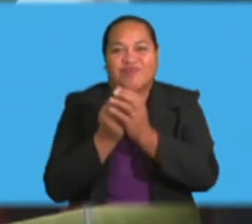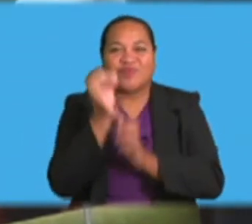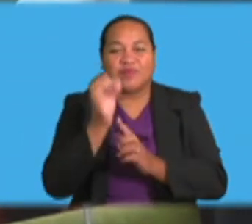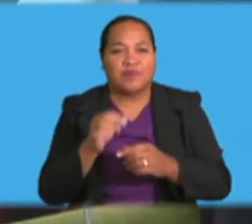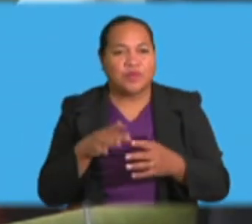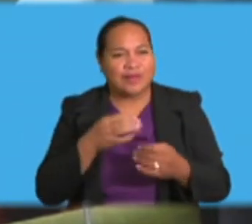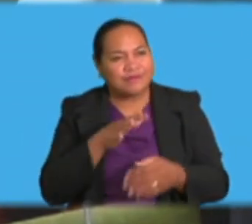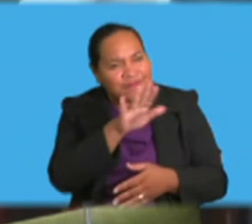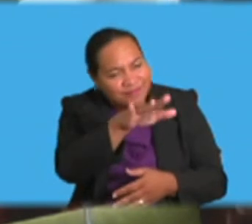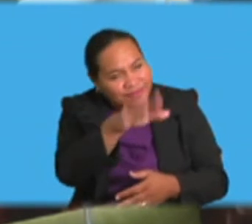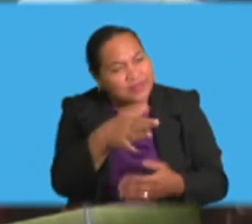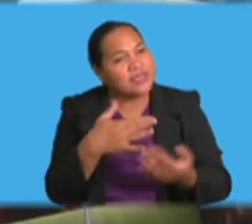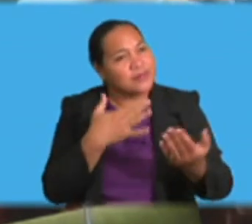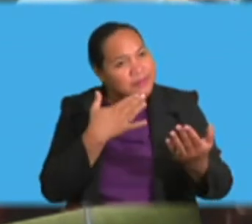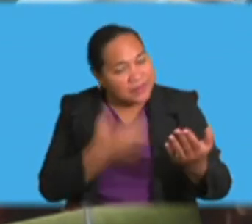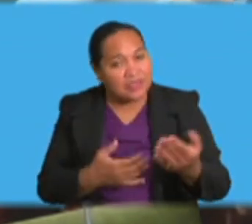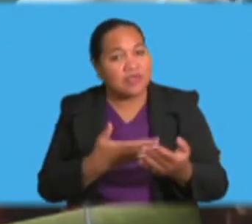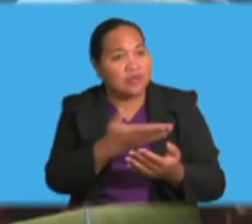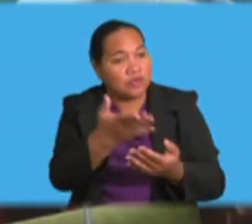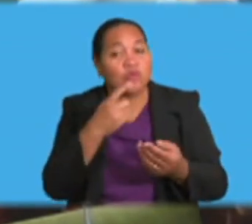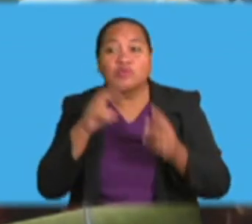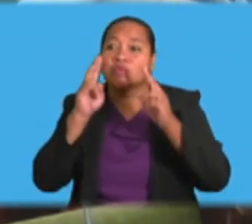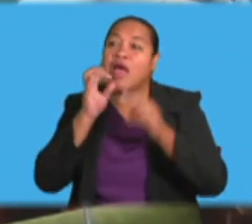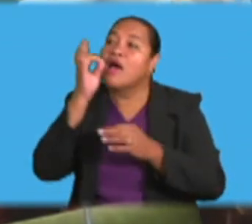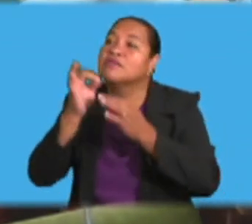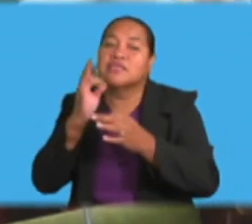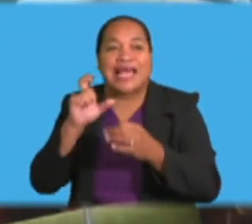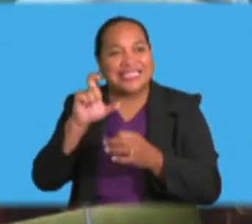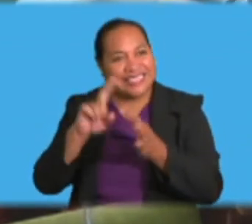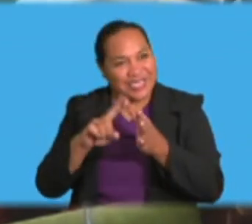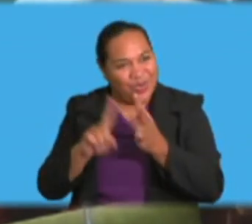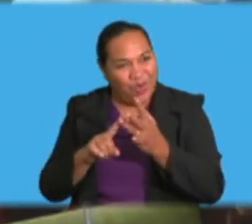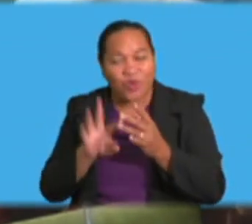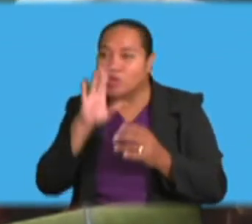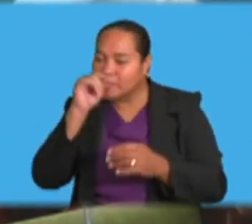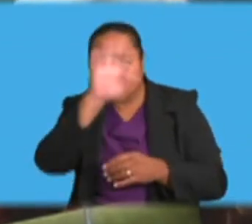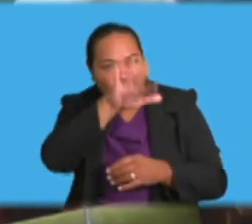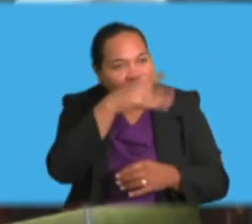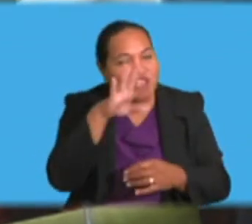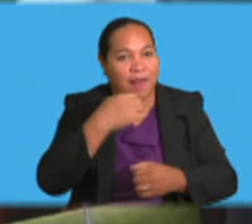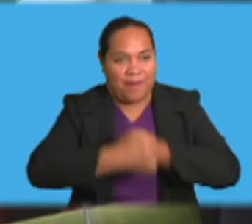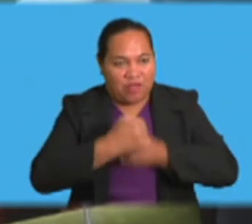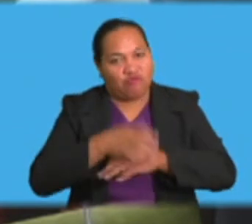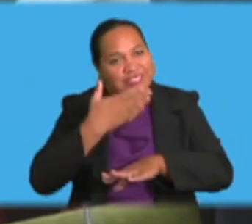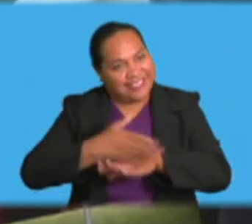Honourable Nawaikula, to go talk to the CEO, get a site visit authorized, and go and see the machinery that they